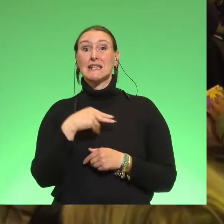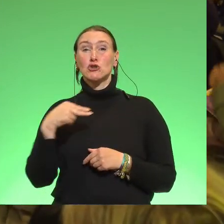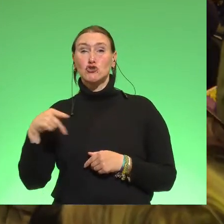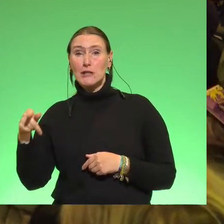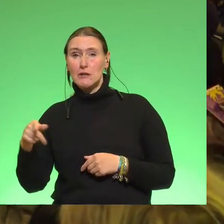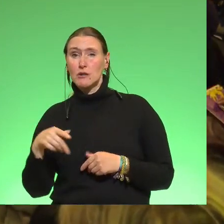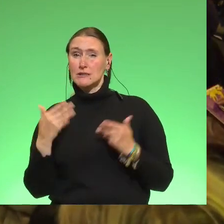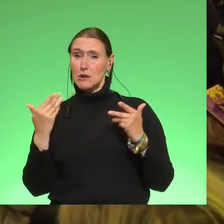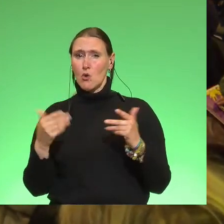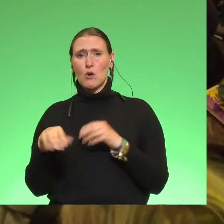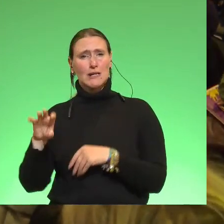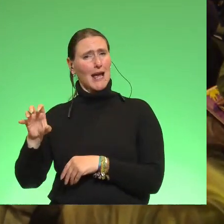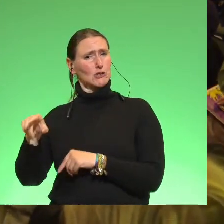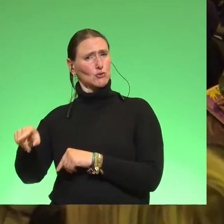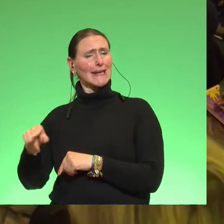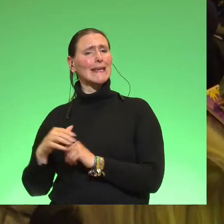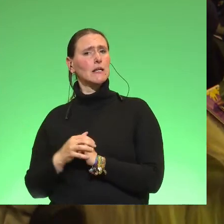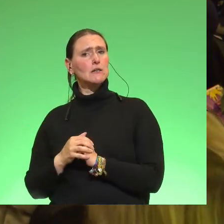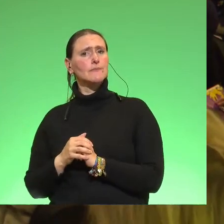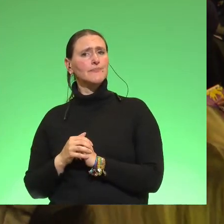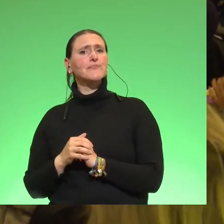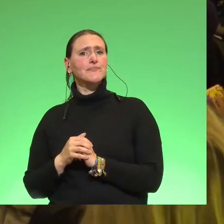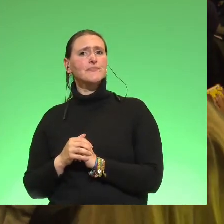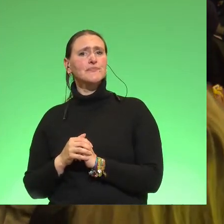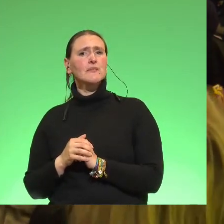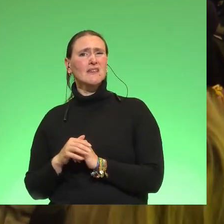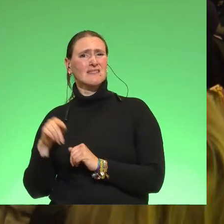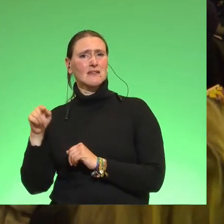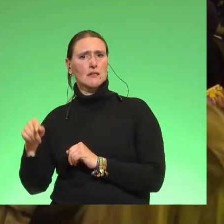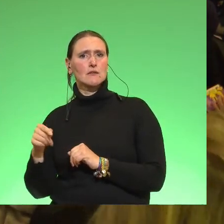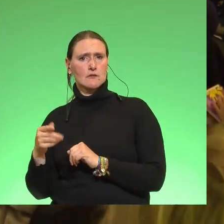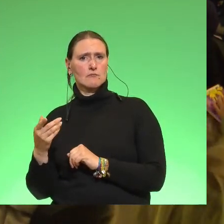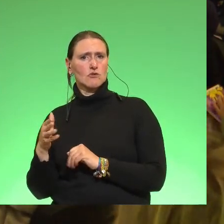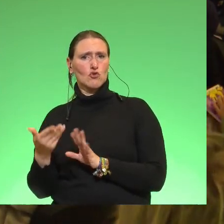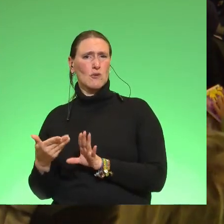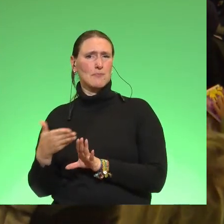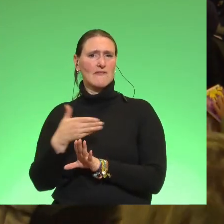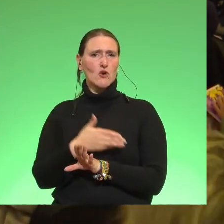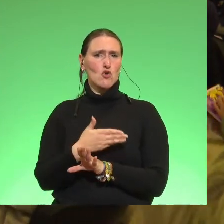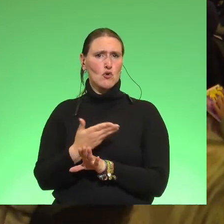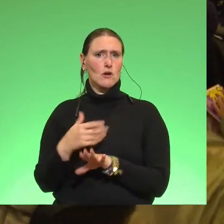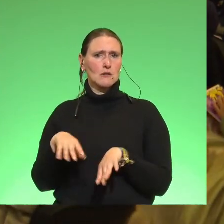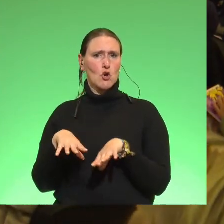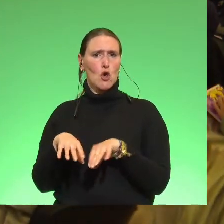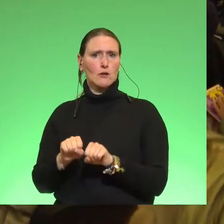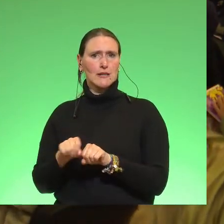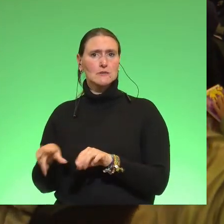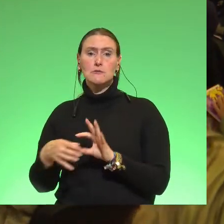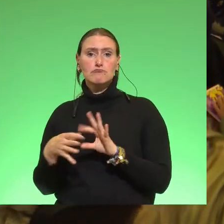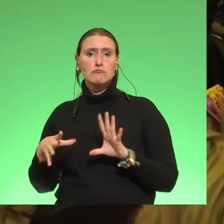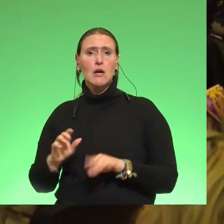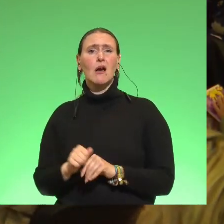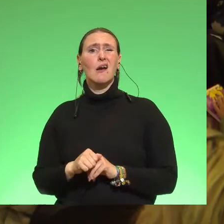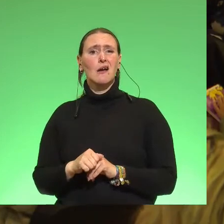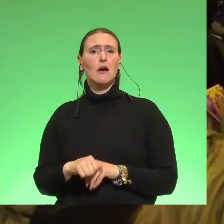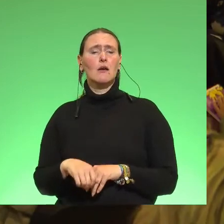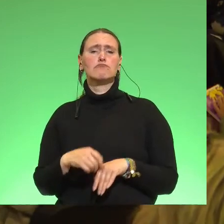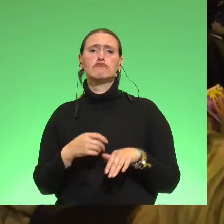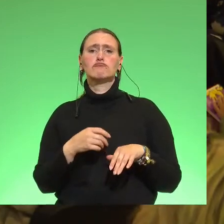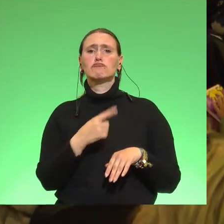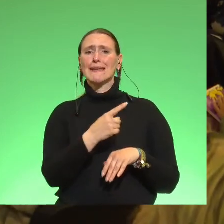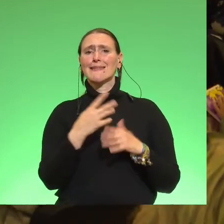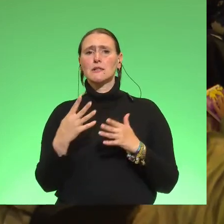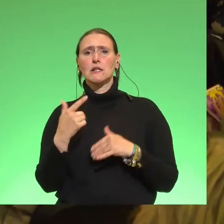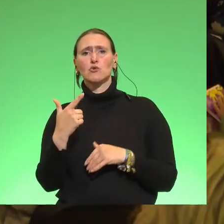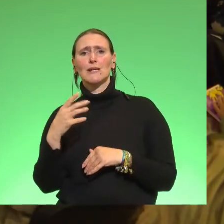in the world that upon independence didn't adopt the language of the former colonizer. Yeah? Mm-hmm. Already in the 1920s, there has been a development